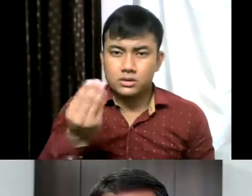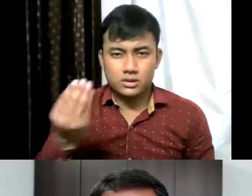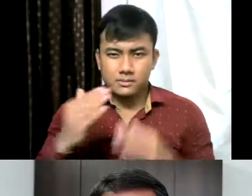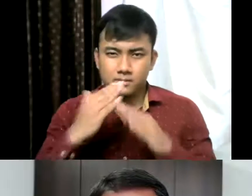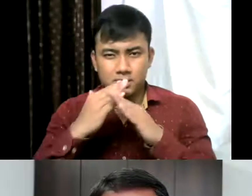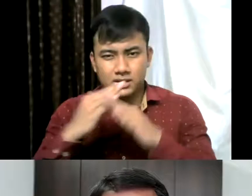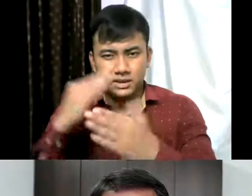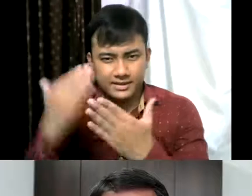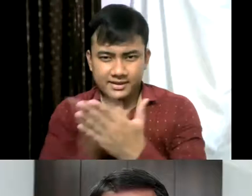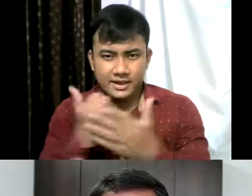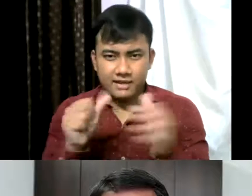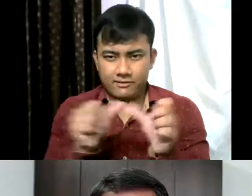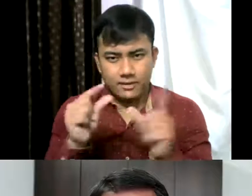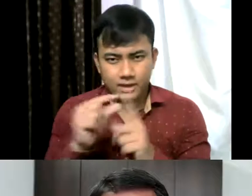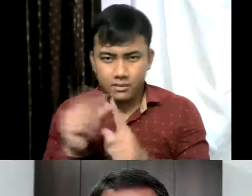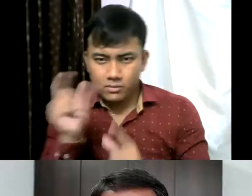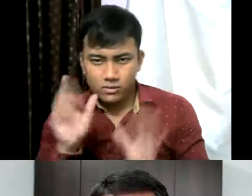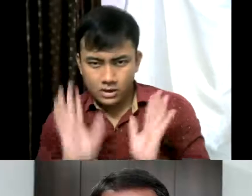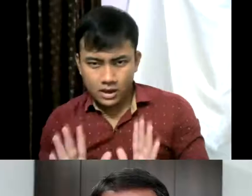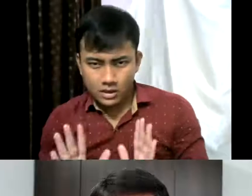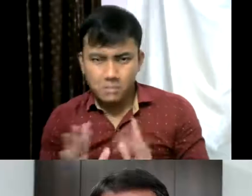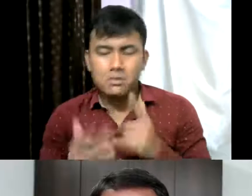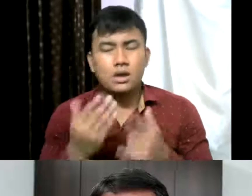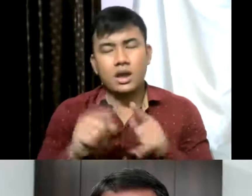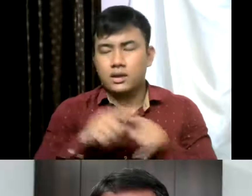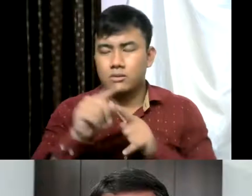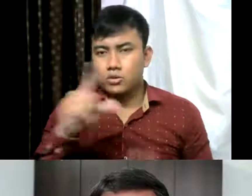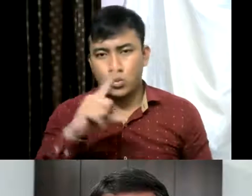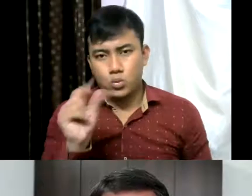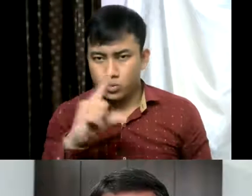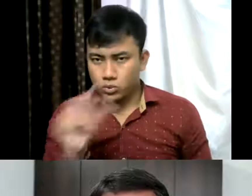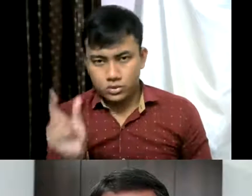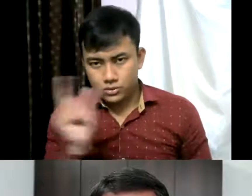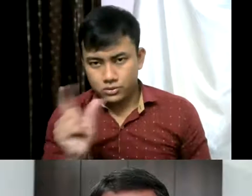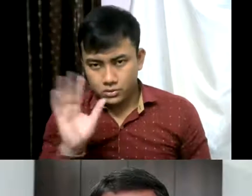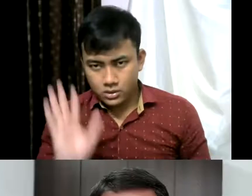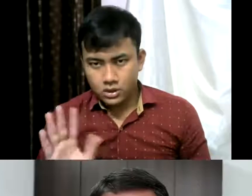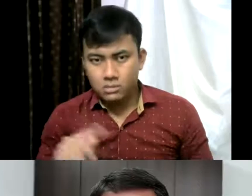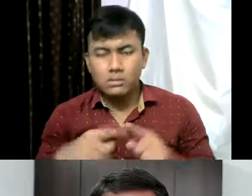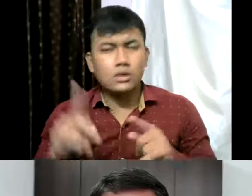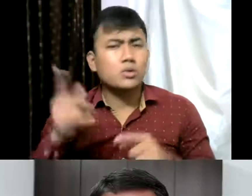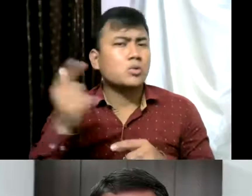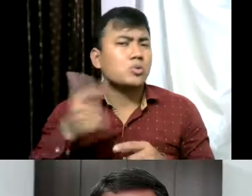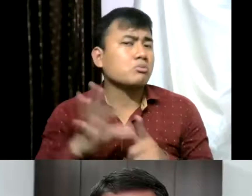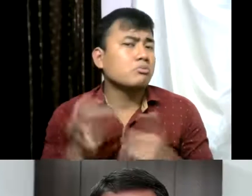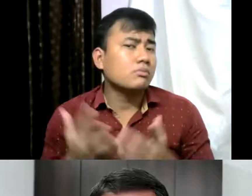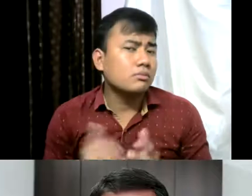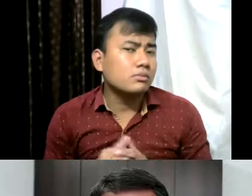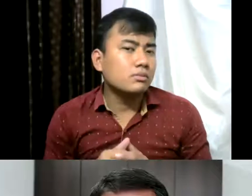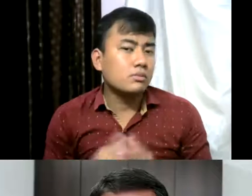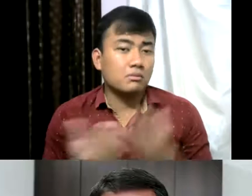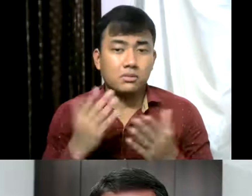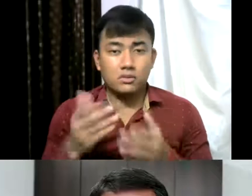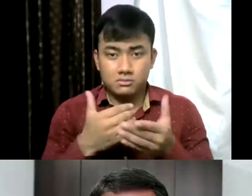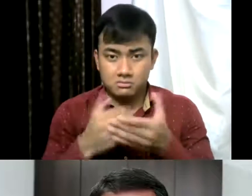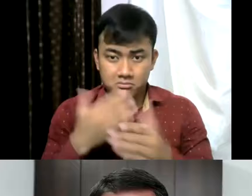also means that, when you're using your phone, you're using WhatsApp, what can you do in these spaces, no? And these are conversations, once again,